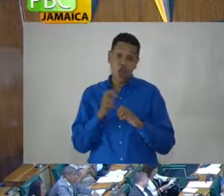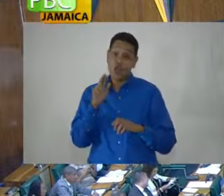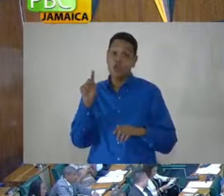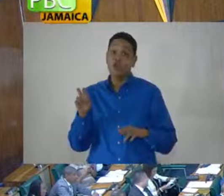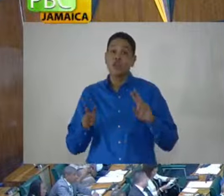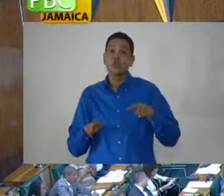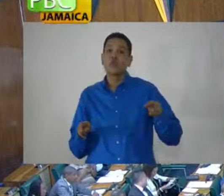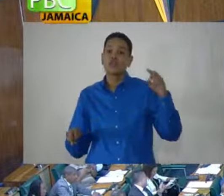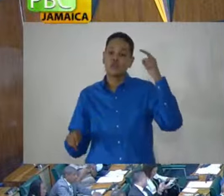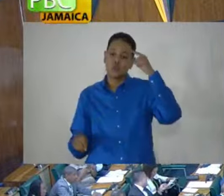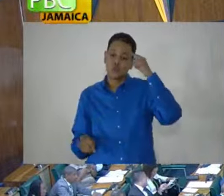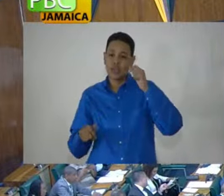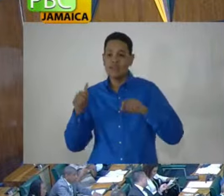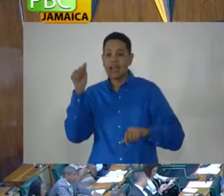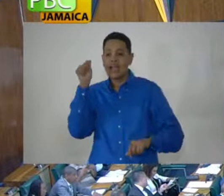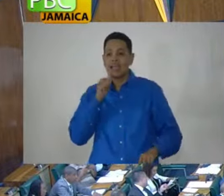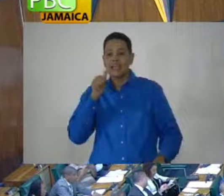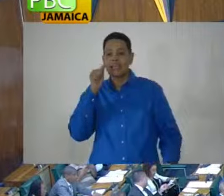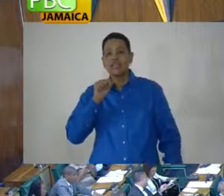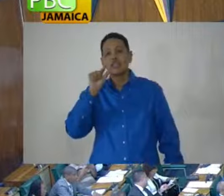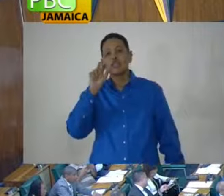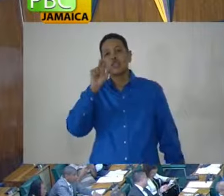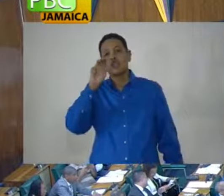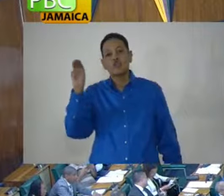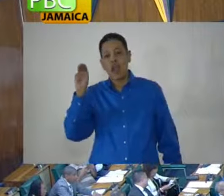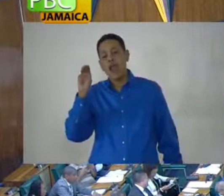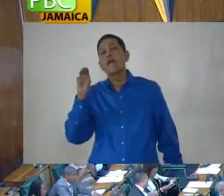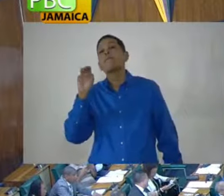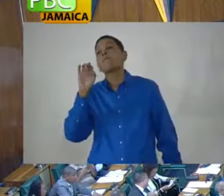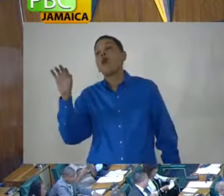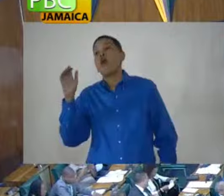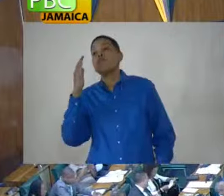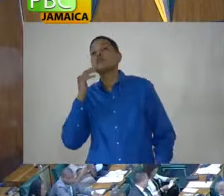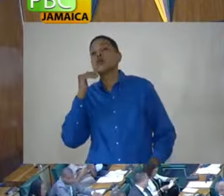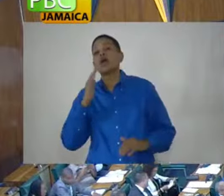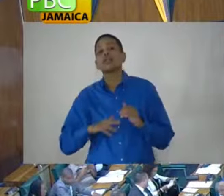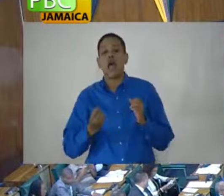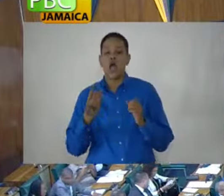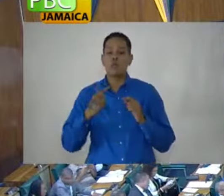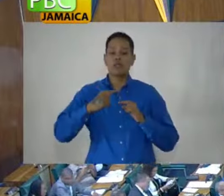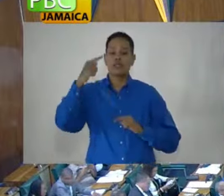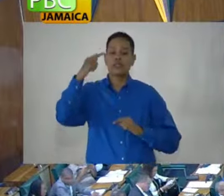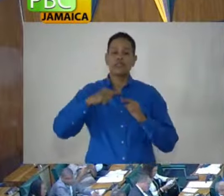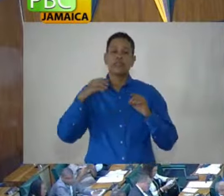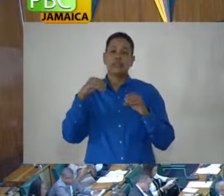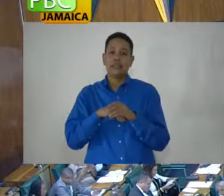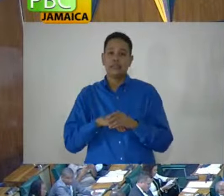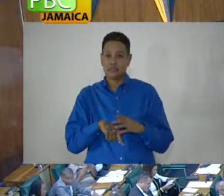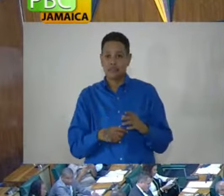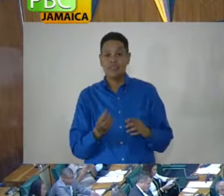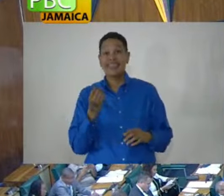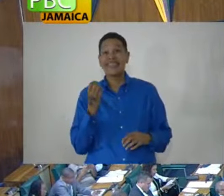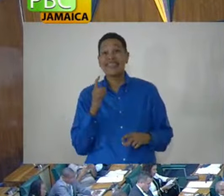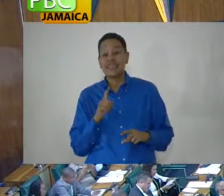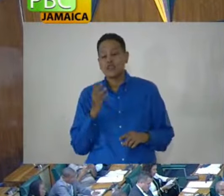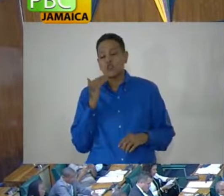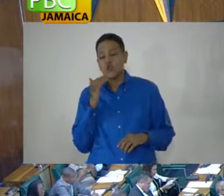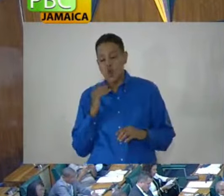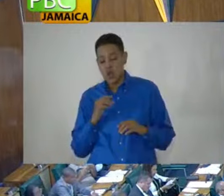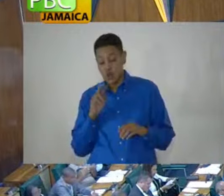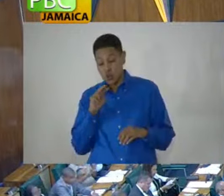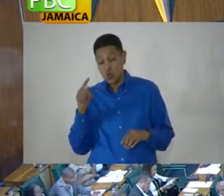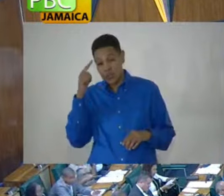22 cents per gram of added sugar rather than on the volume of the beverage. Madam Speaker, this change